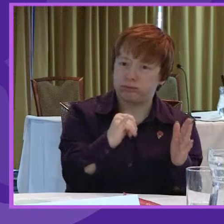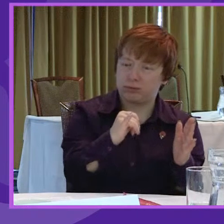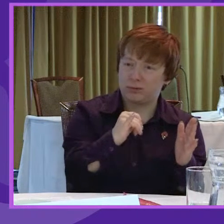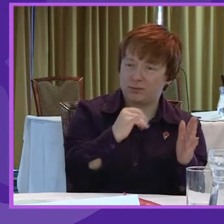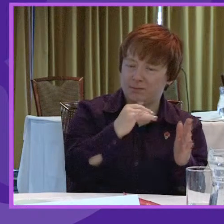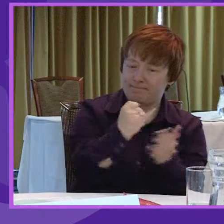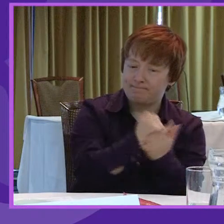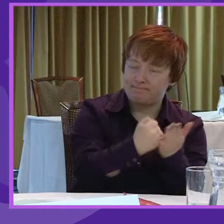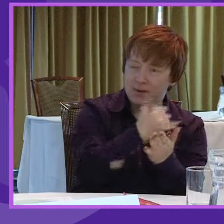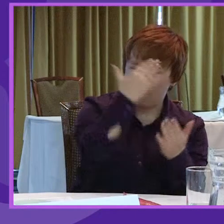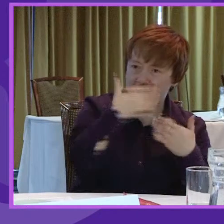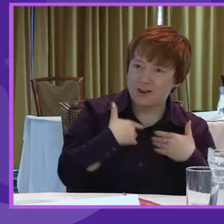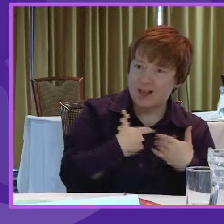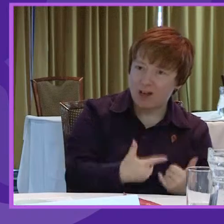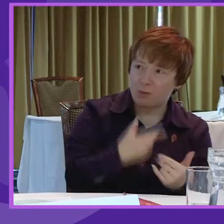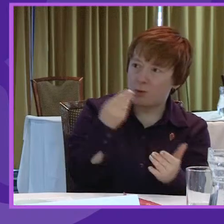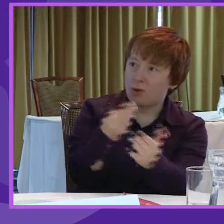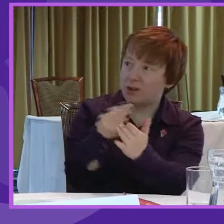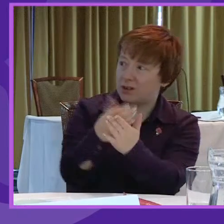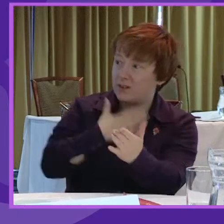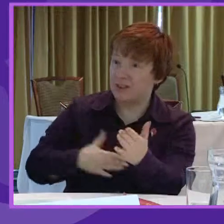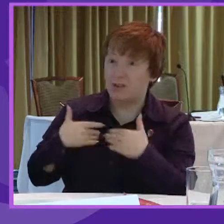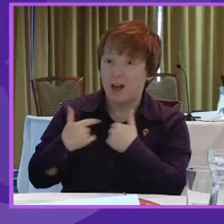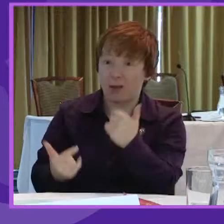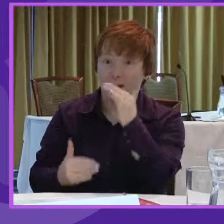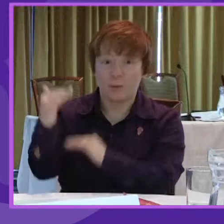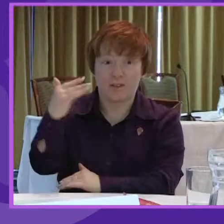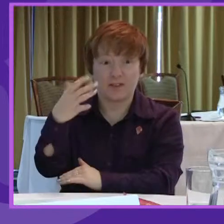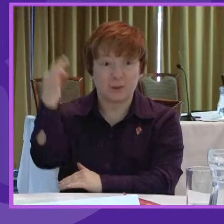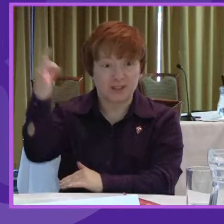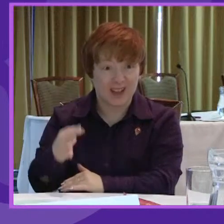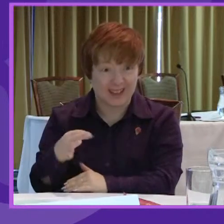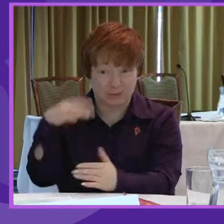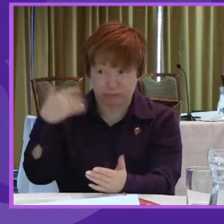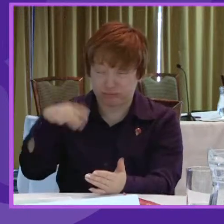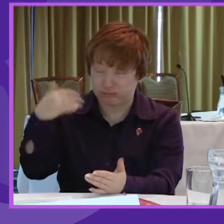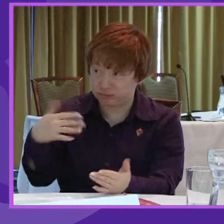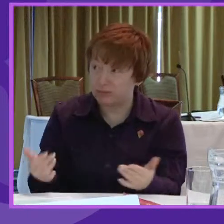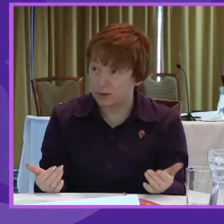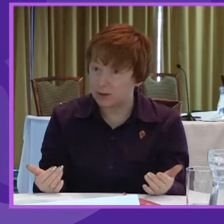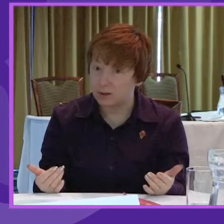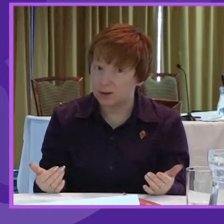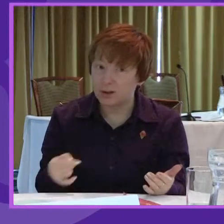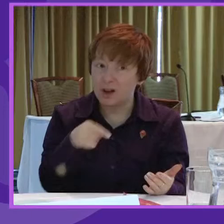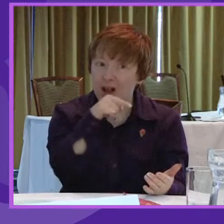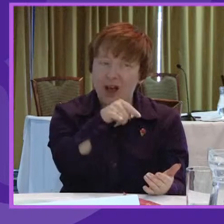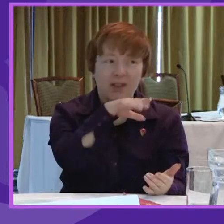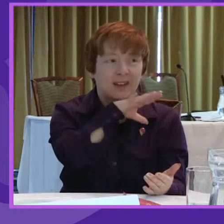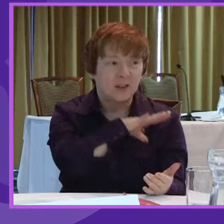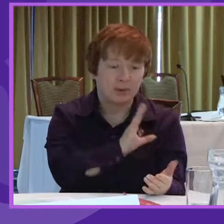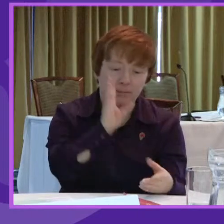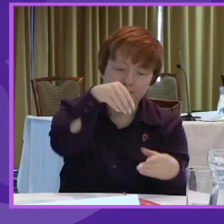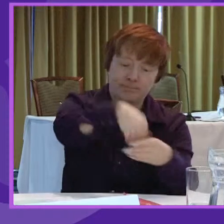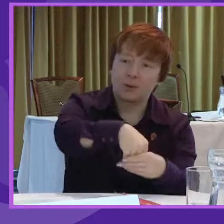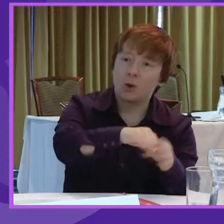physical care in diabetes by 50%. That's a huge amount of money. And the way these have achieved their gains is through being really embedded